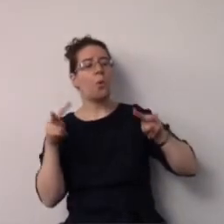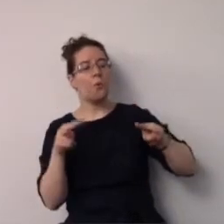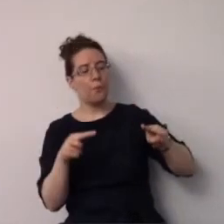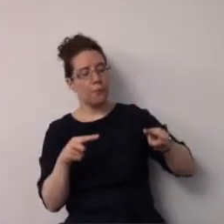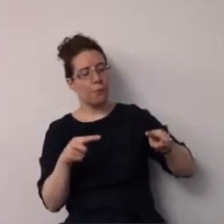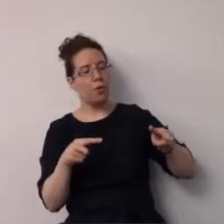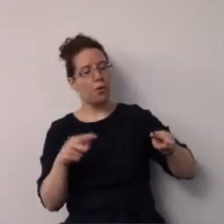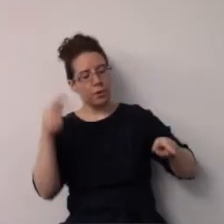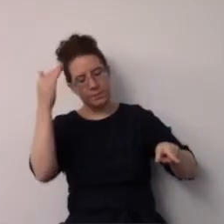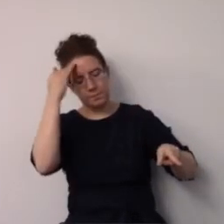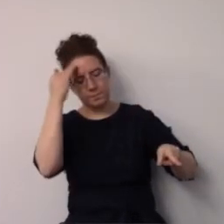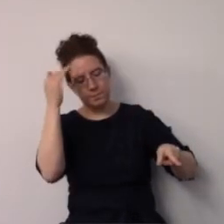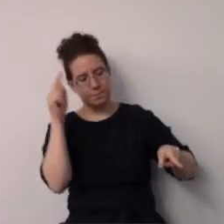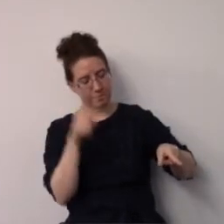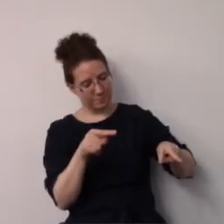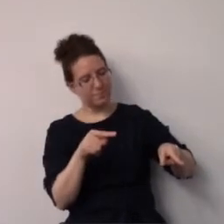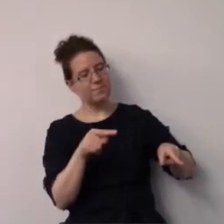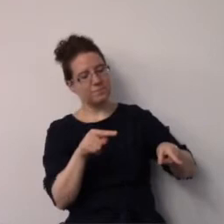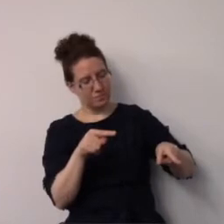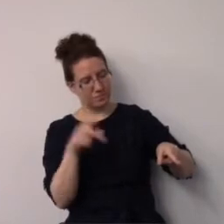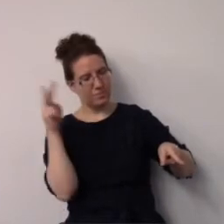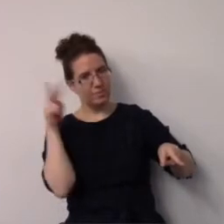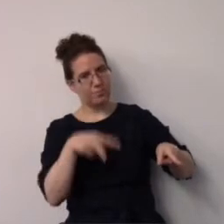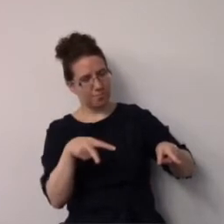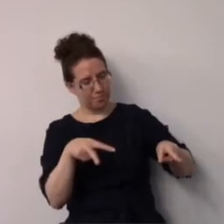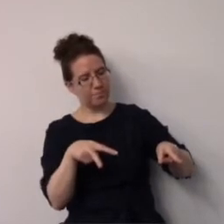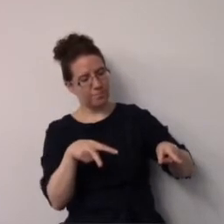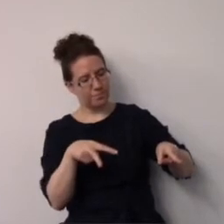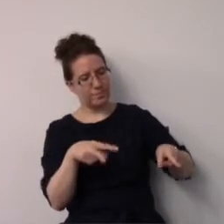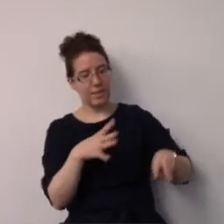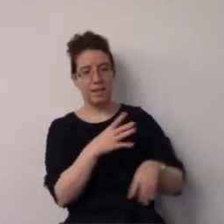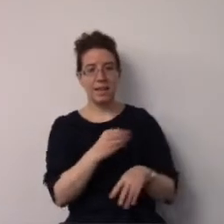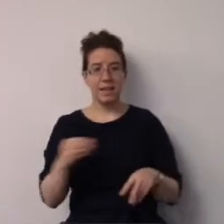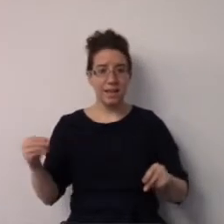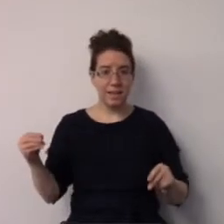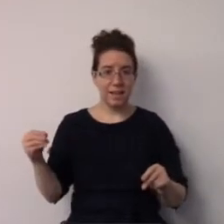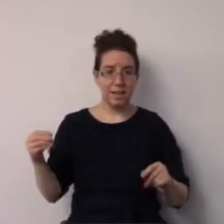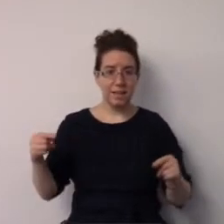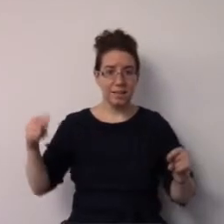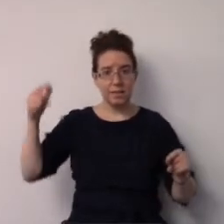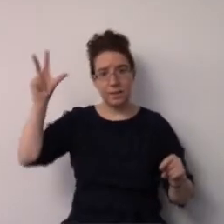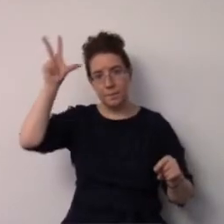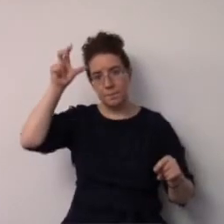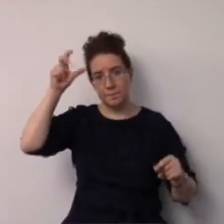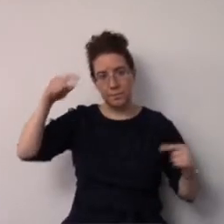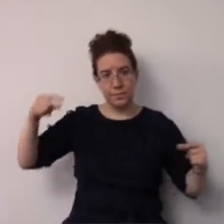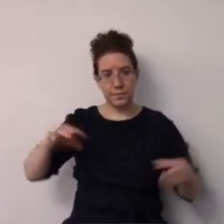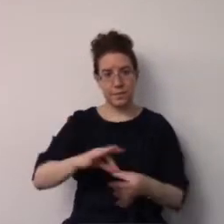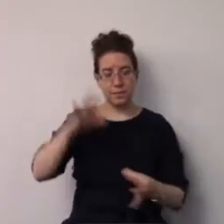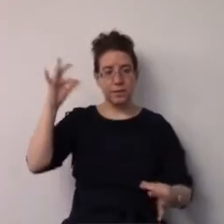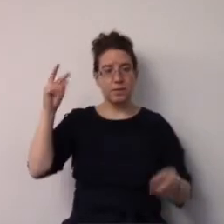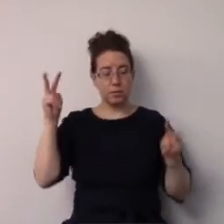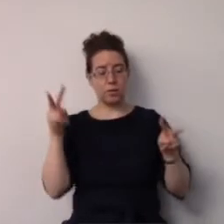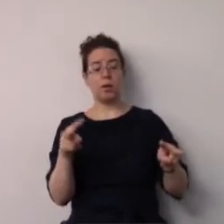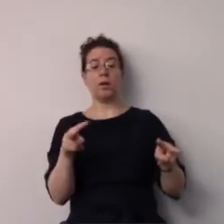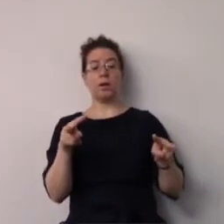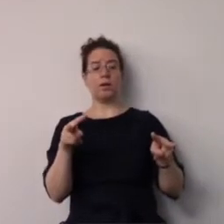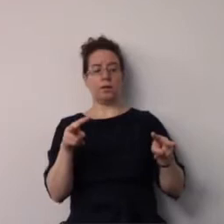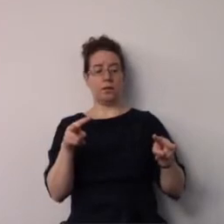He watches dutifully, carefully over His